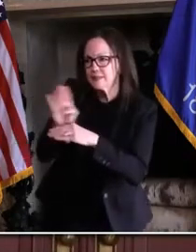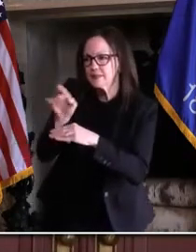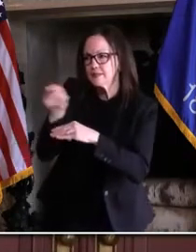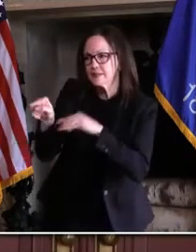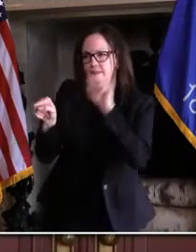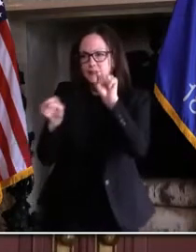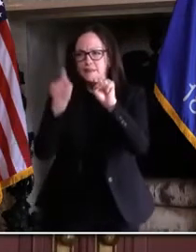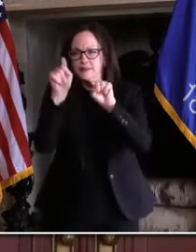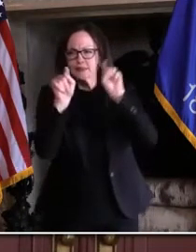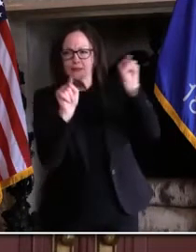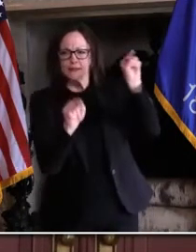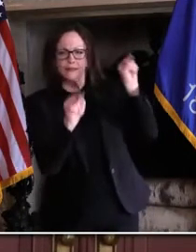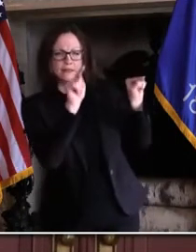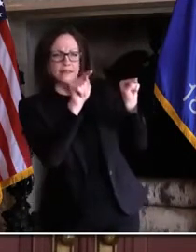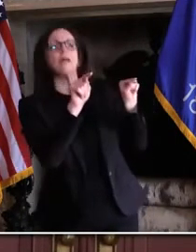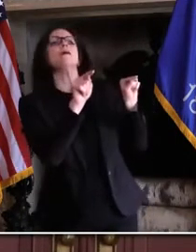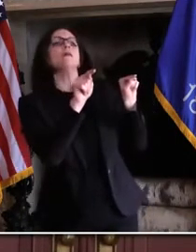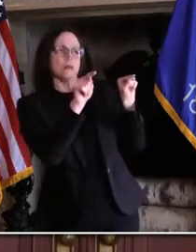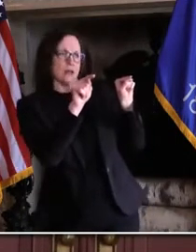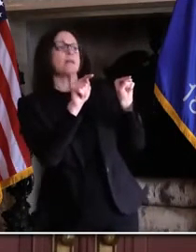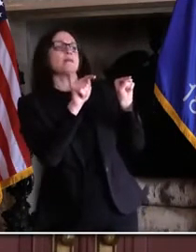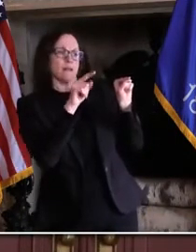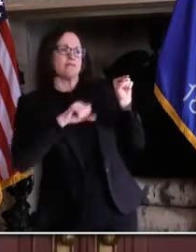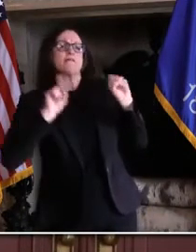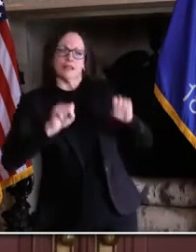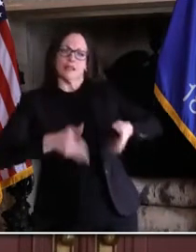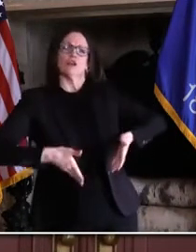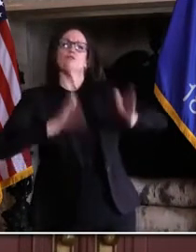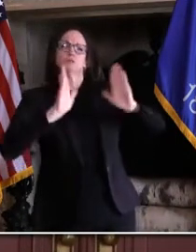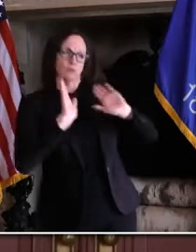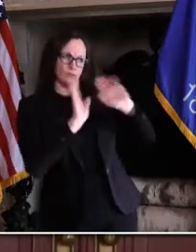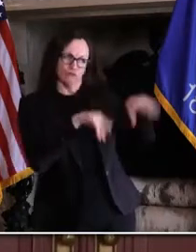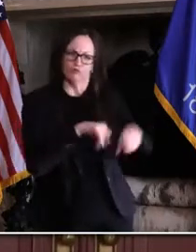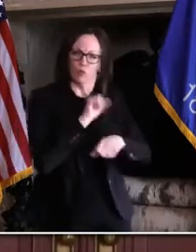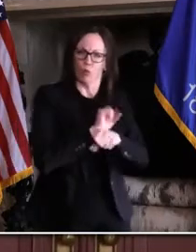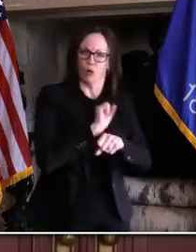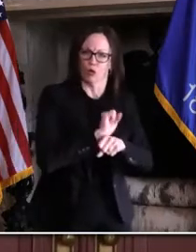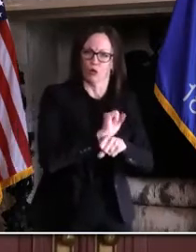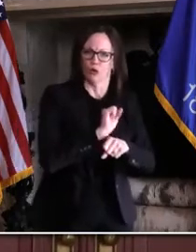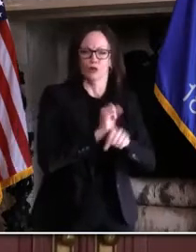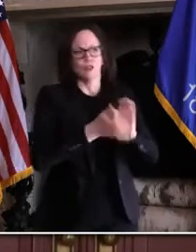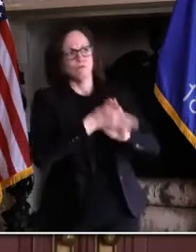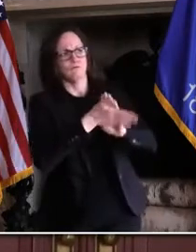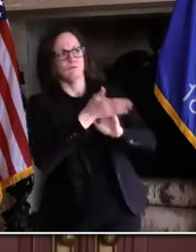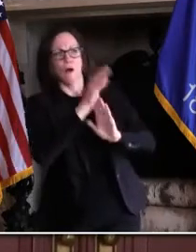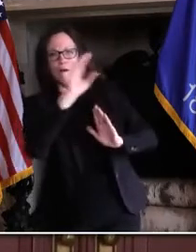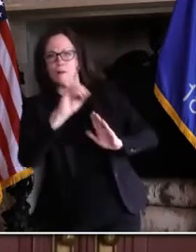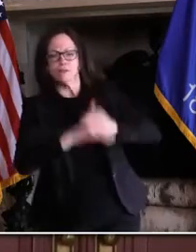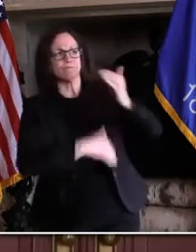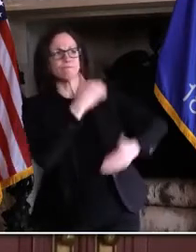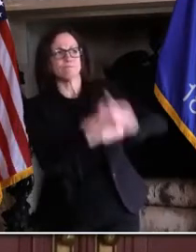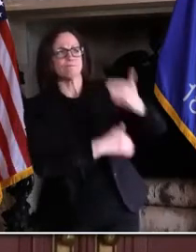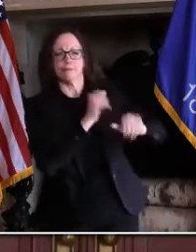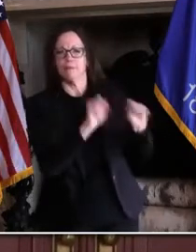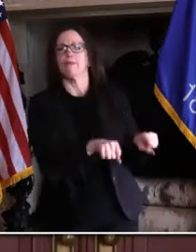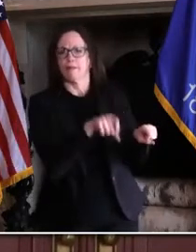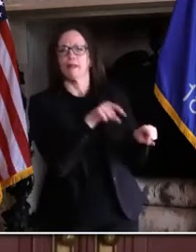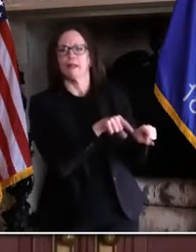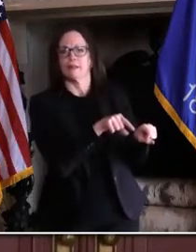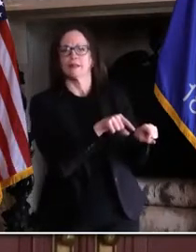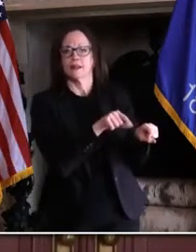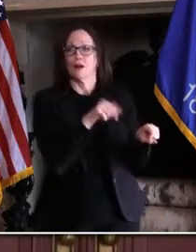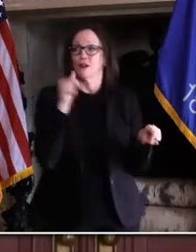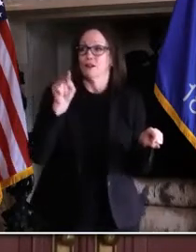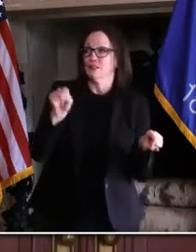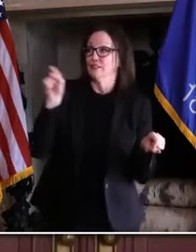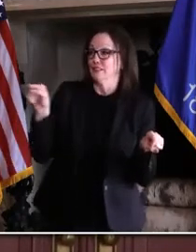care facilities. I fully expect the coming weeks to see these operational. These are operational in